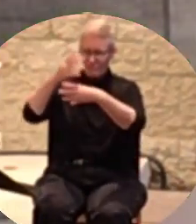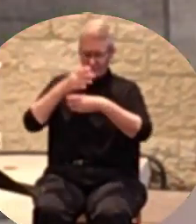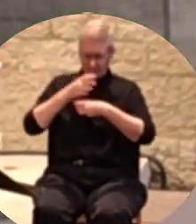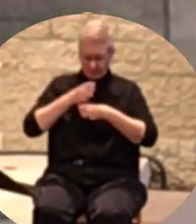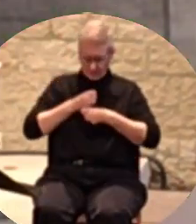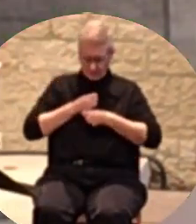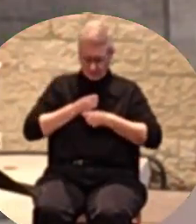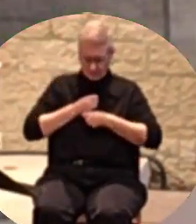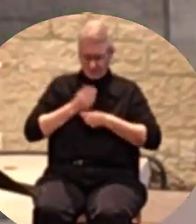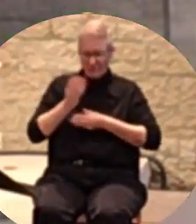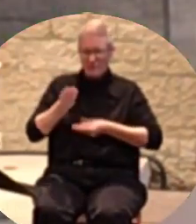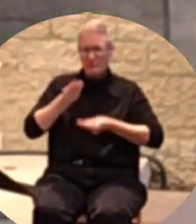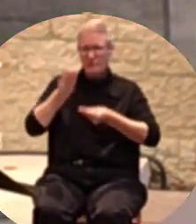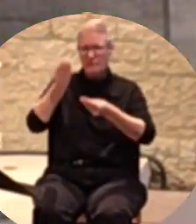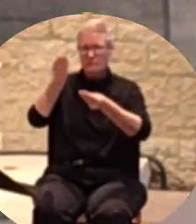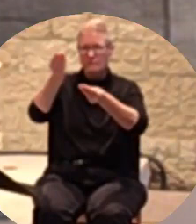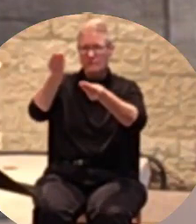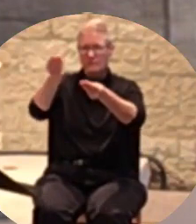and giving